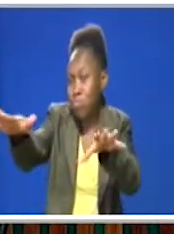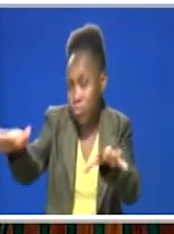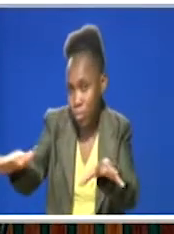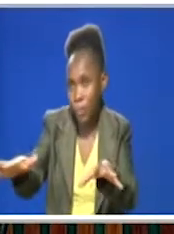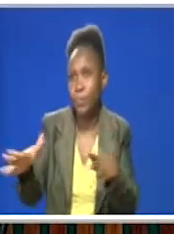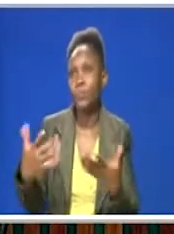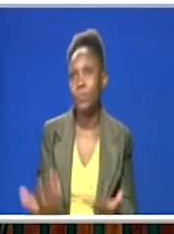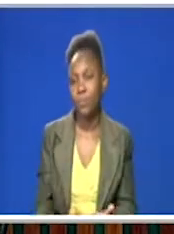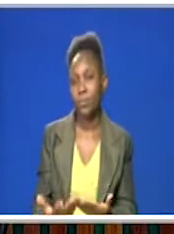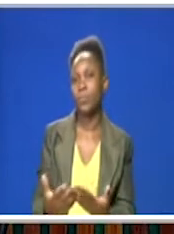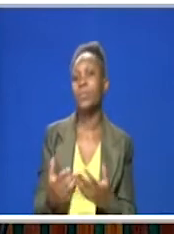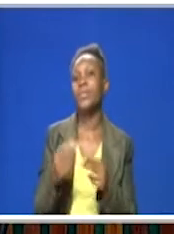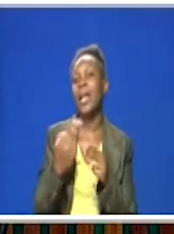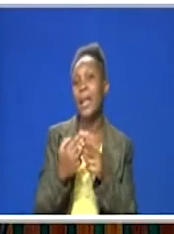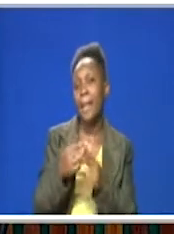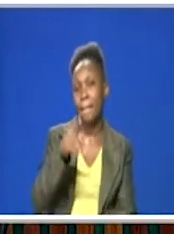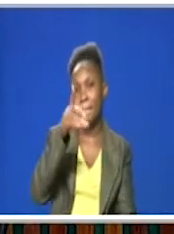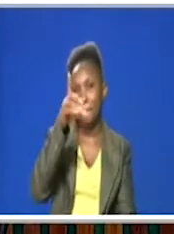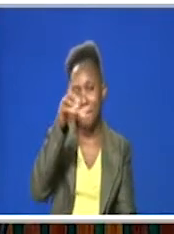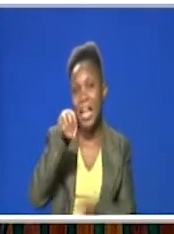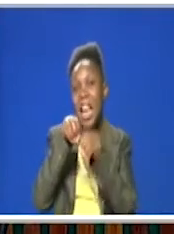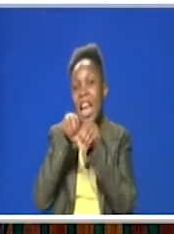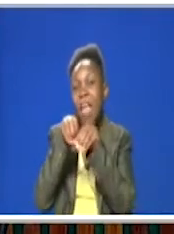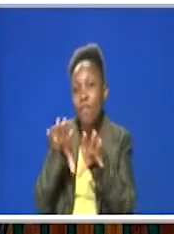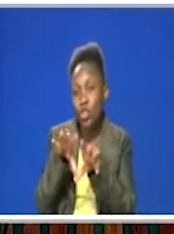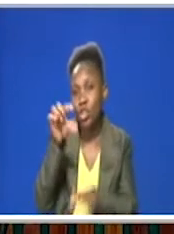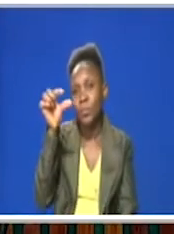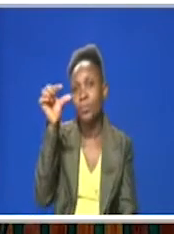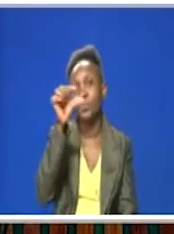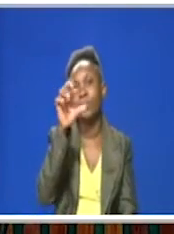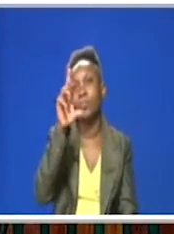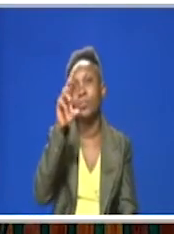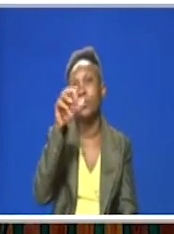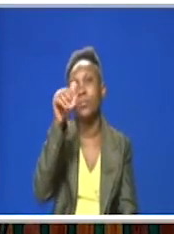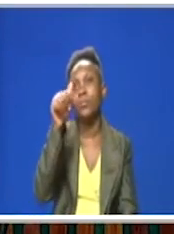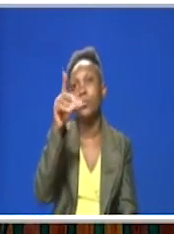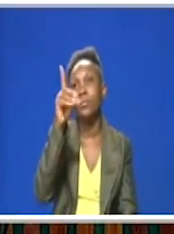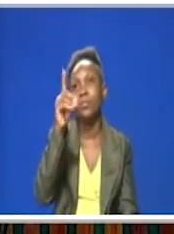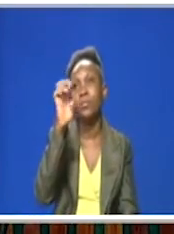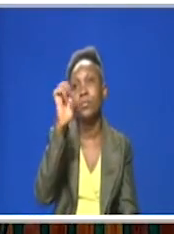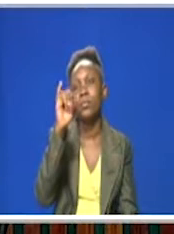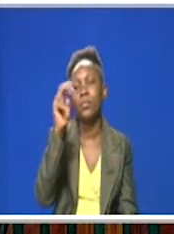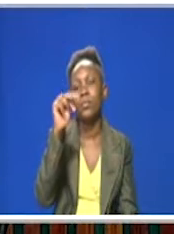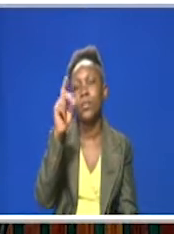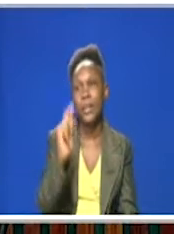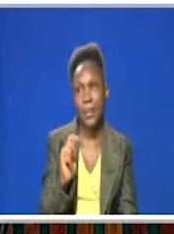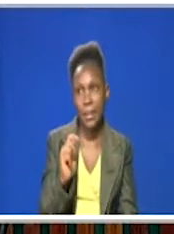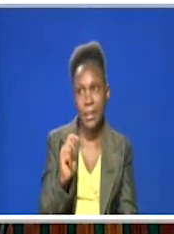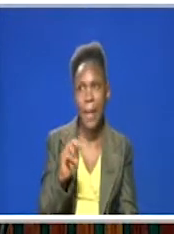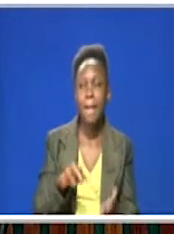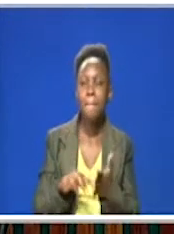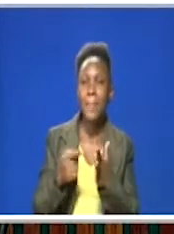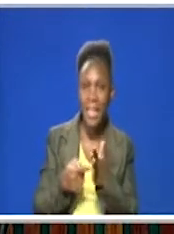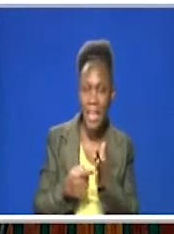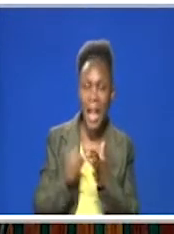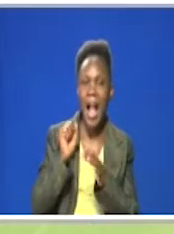as diffusion gradient. And therefore, diffusion gradient therefore becomes a factor that